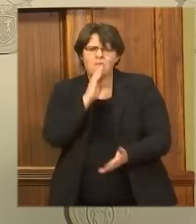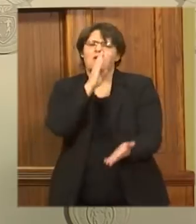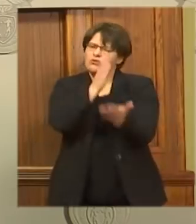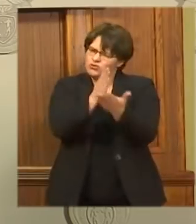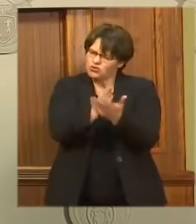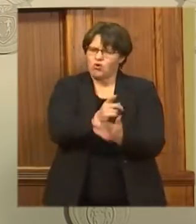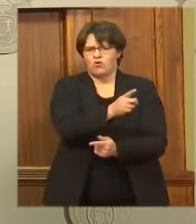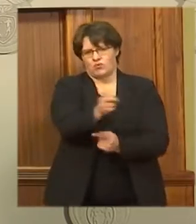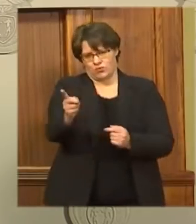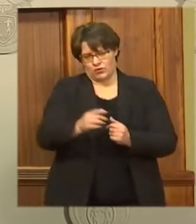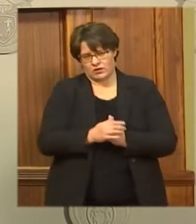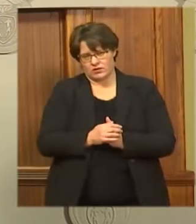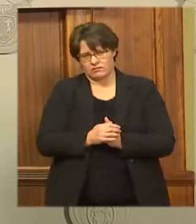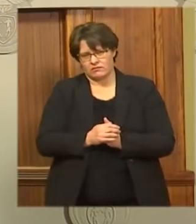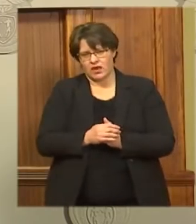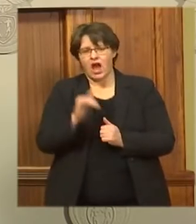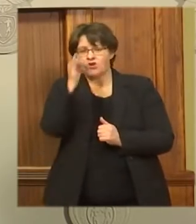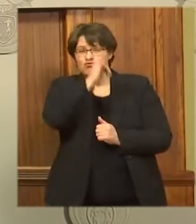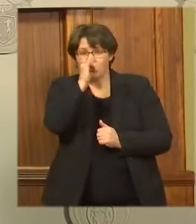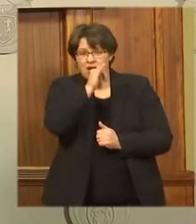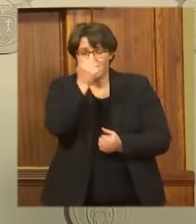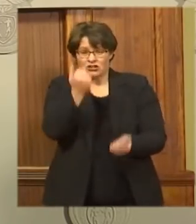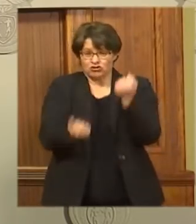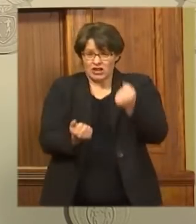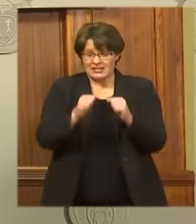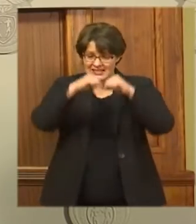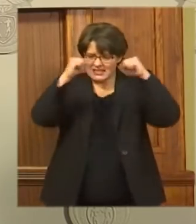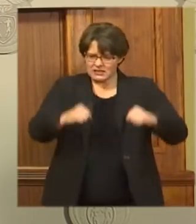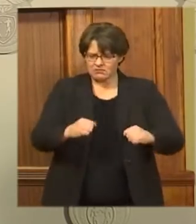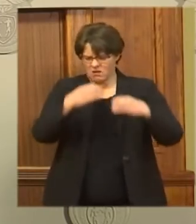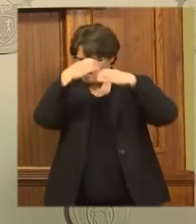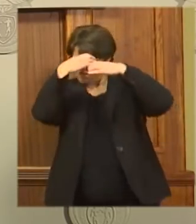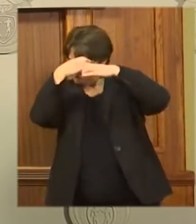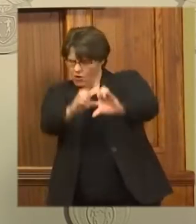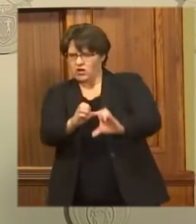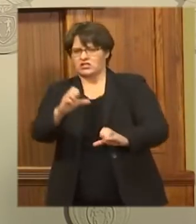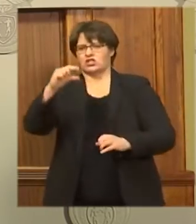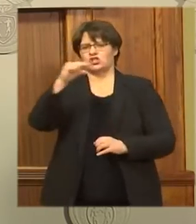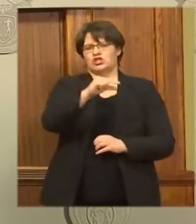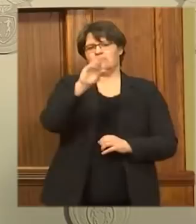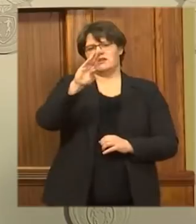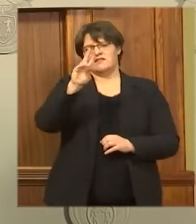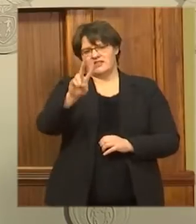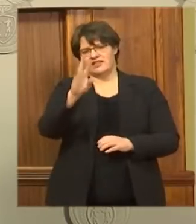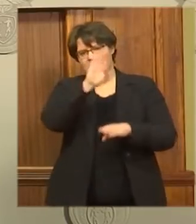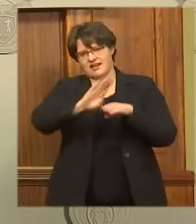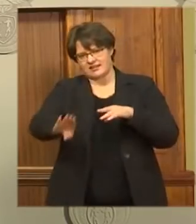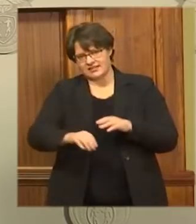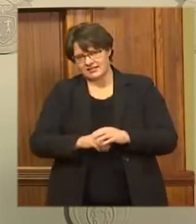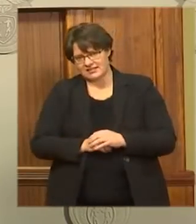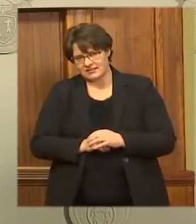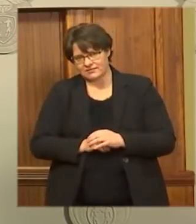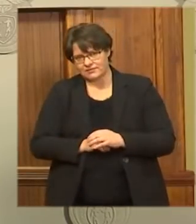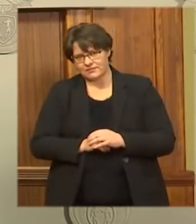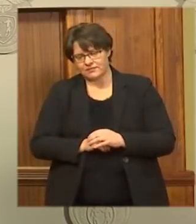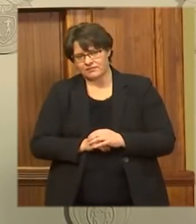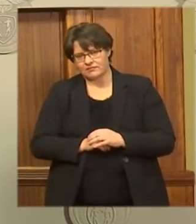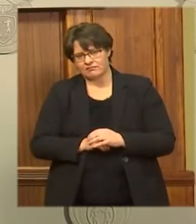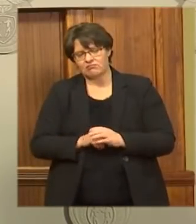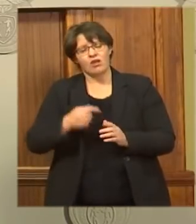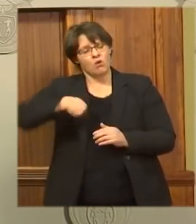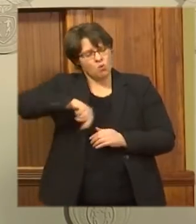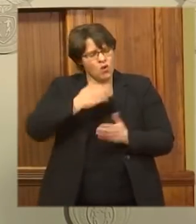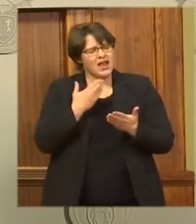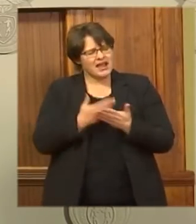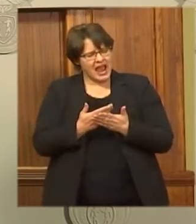criminal justice system will remain focused on gender-based violence cases, and that we can